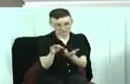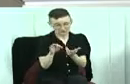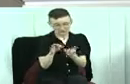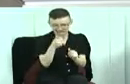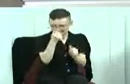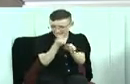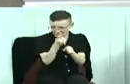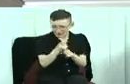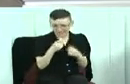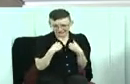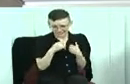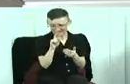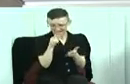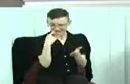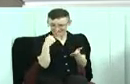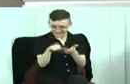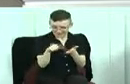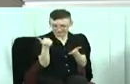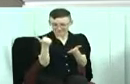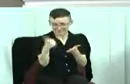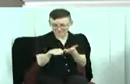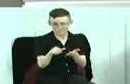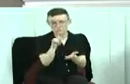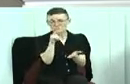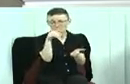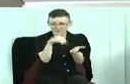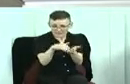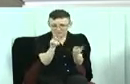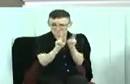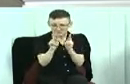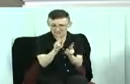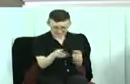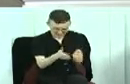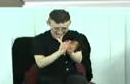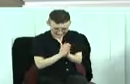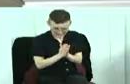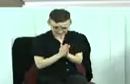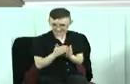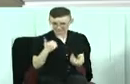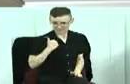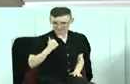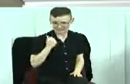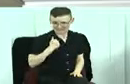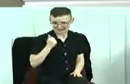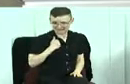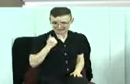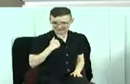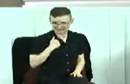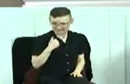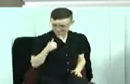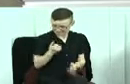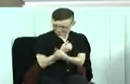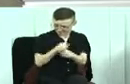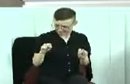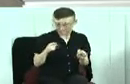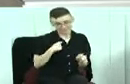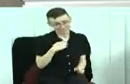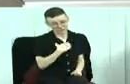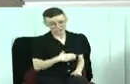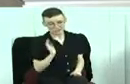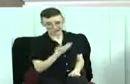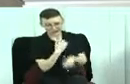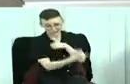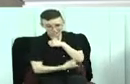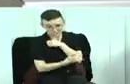individuals seeking refuge in Canada. In Canada. I wish our country here in the United States